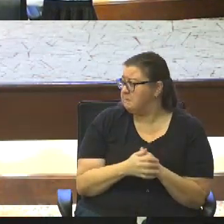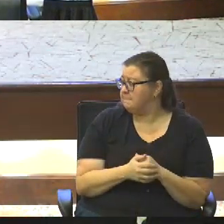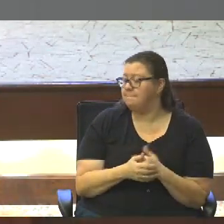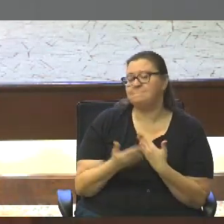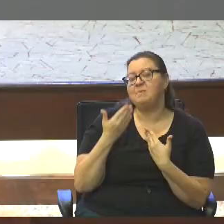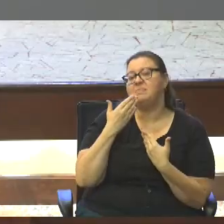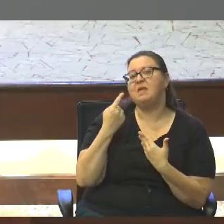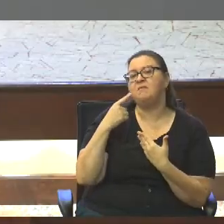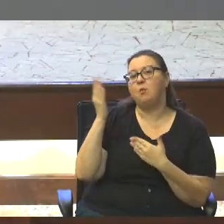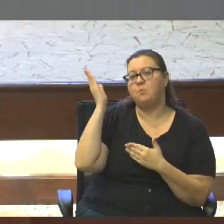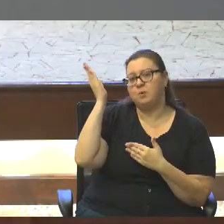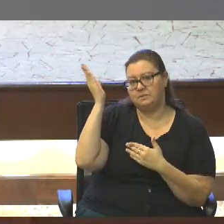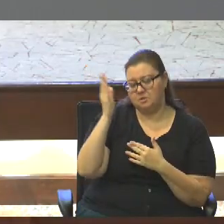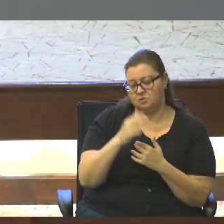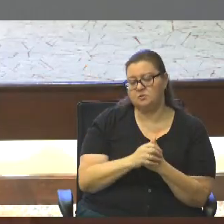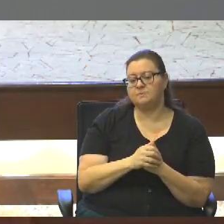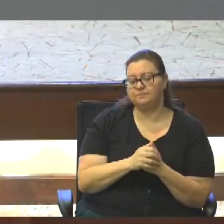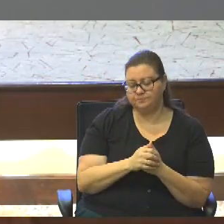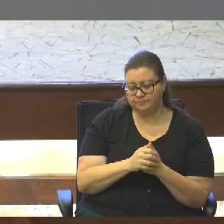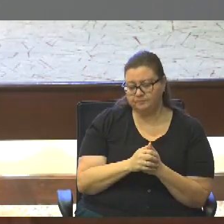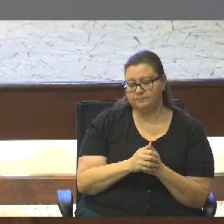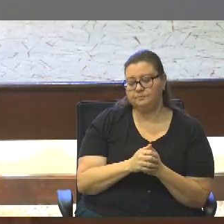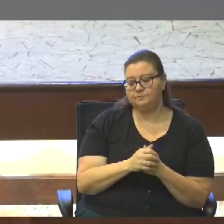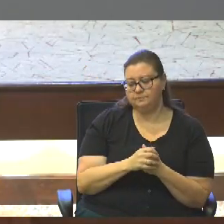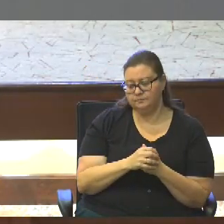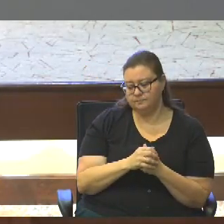Michael, thanks for the presentation.